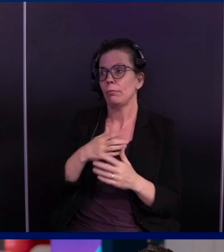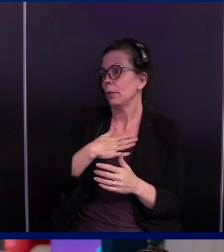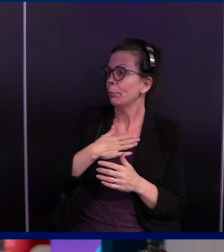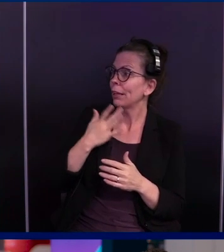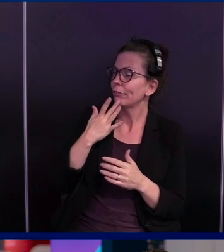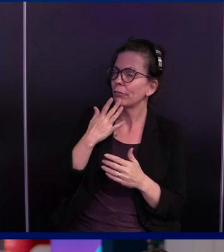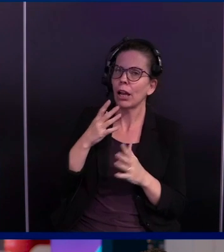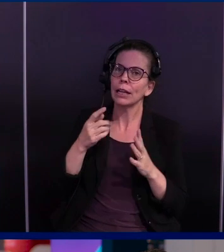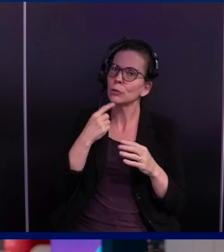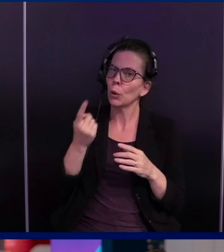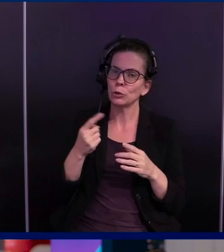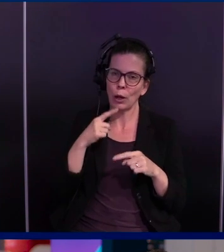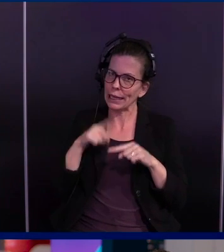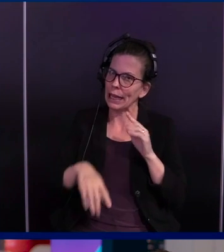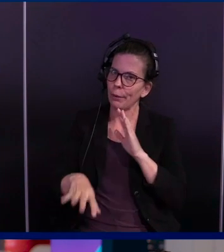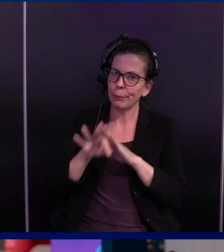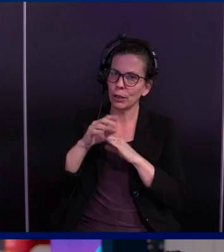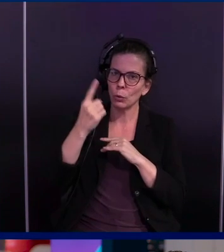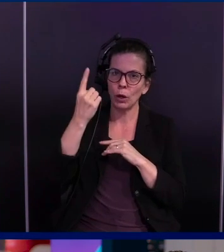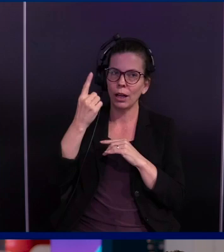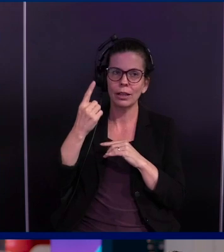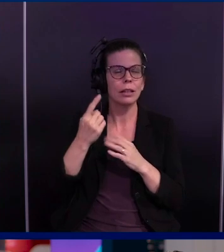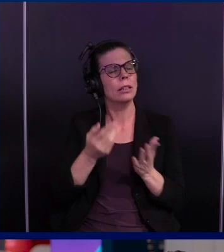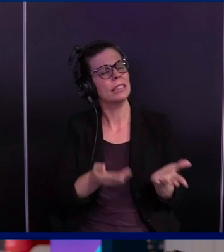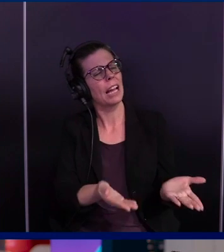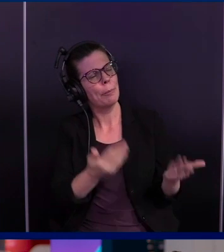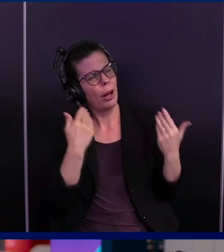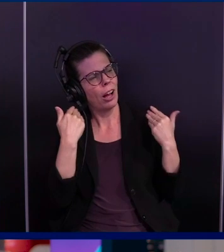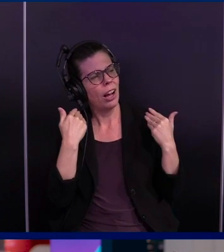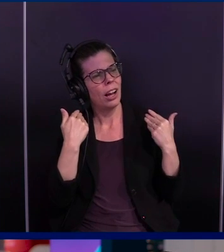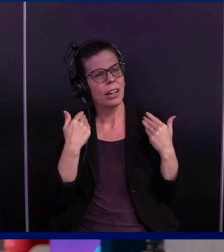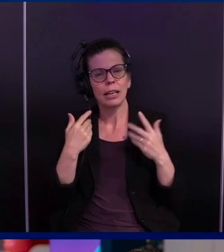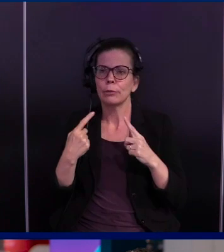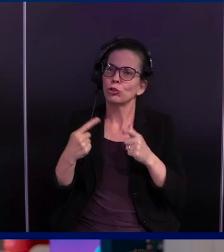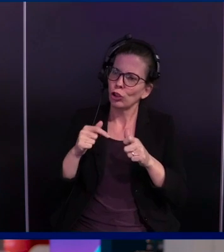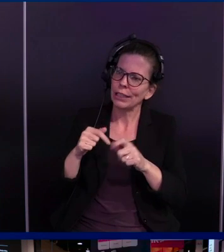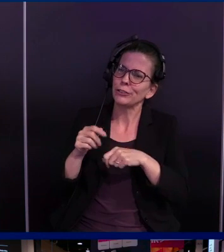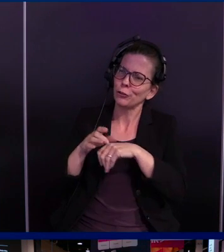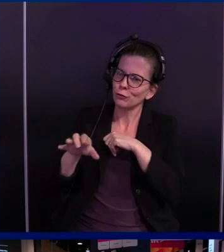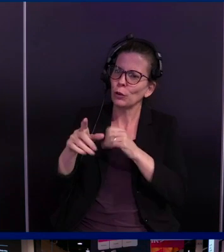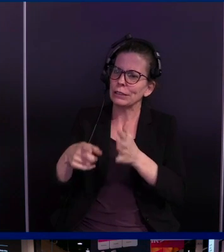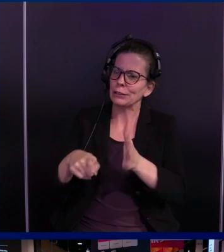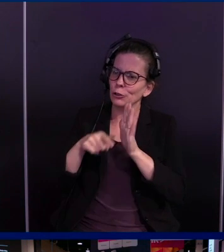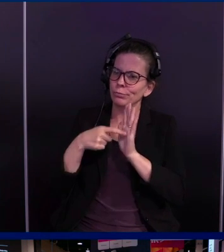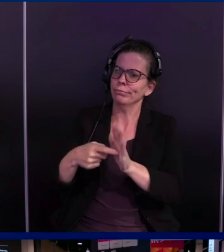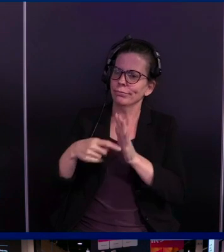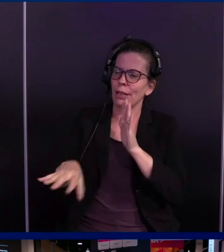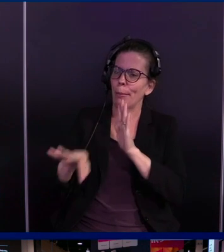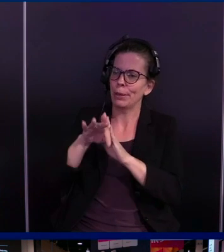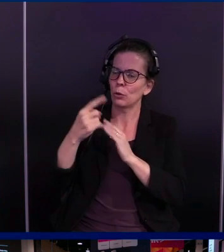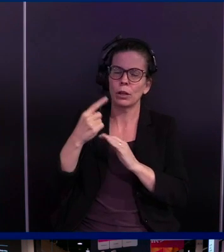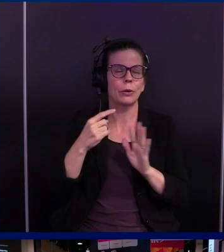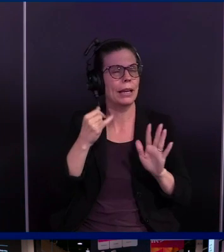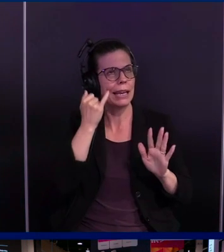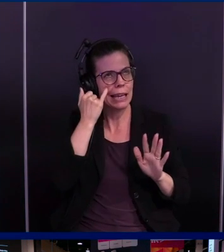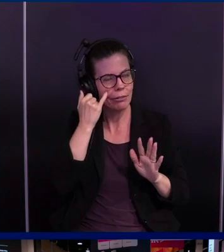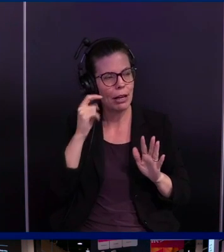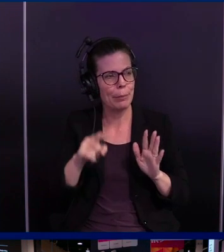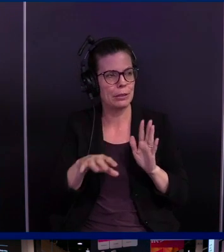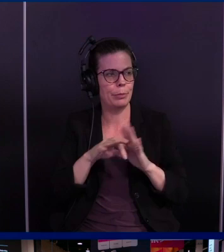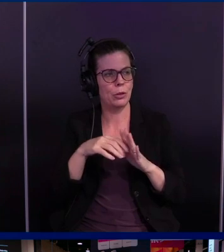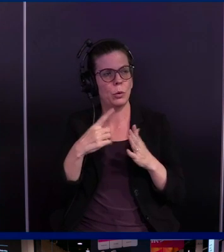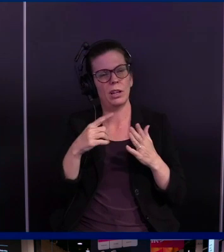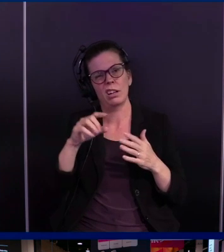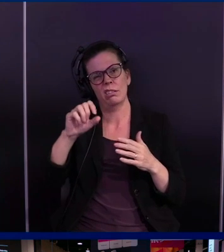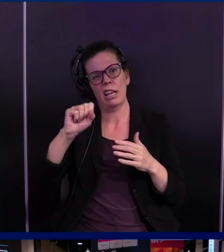sir. I told you I can't pick one. Come on, I'm trying to put you in a corner. I mean, if I have to pick one, it's